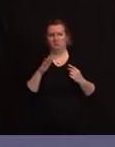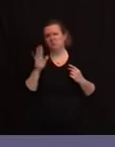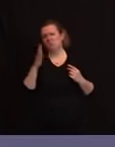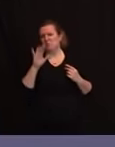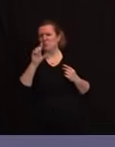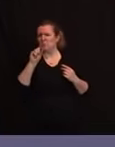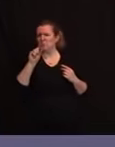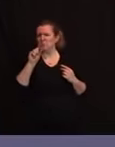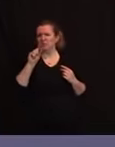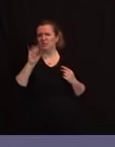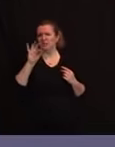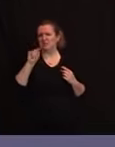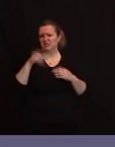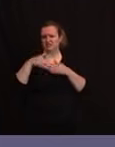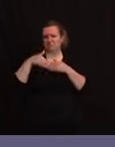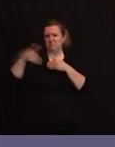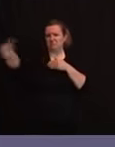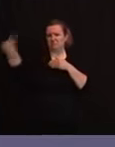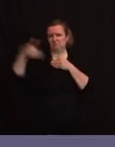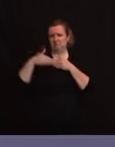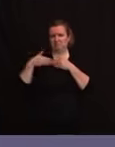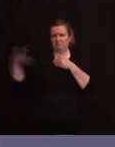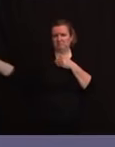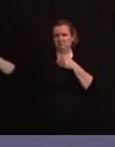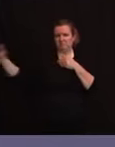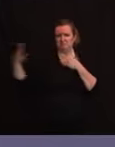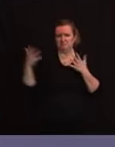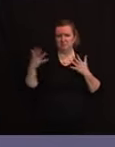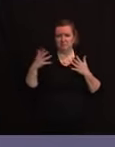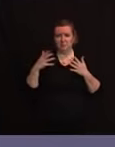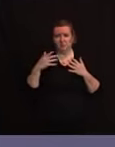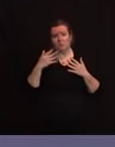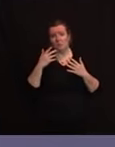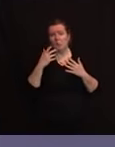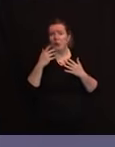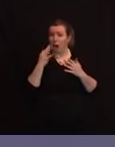there's anything to report on that, I promise we'll come back. I'll